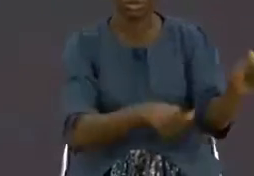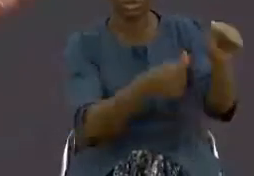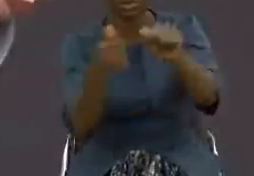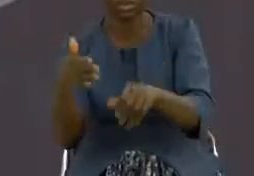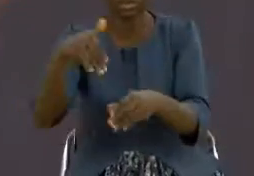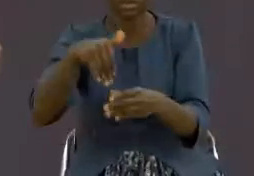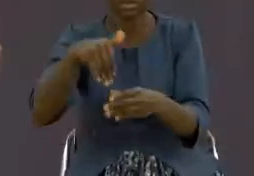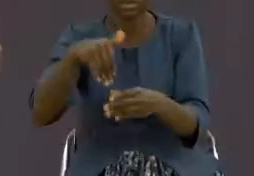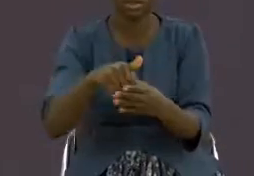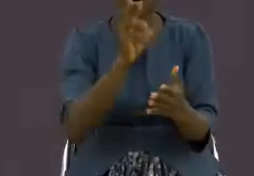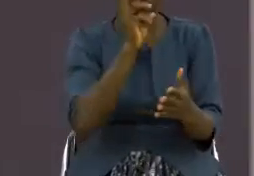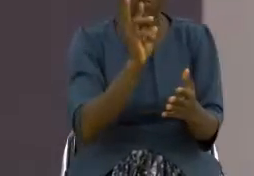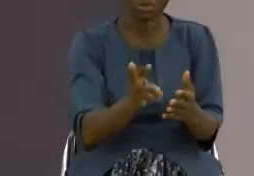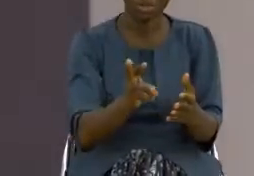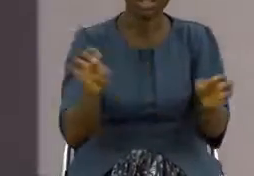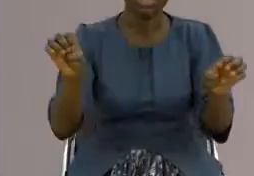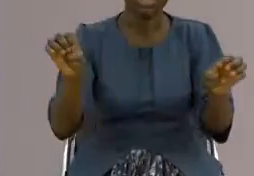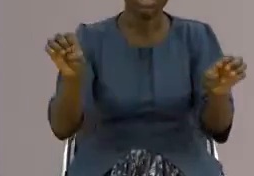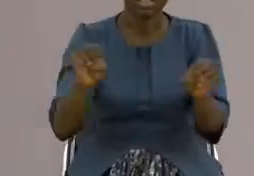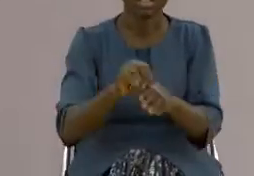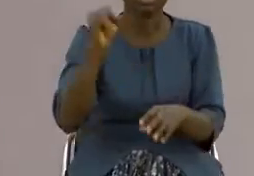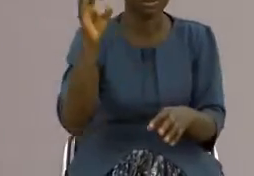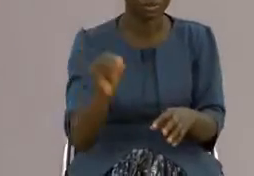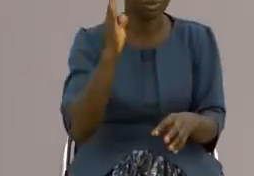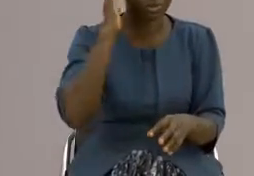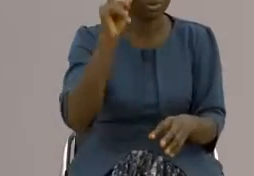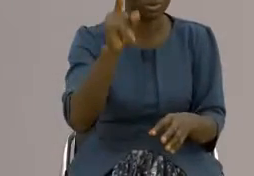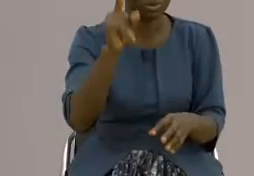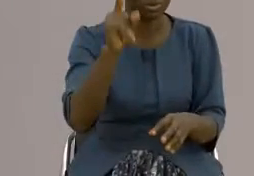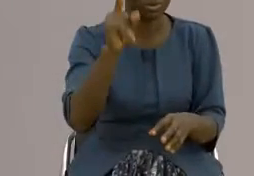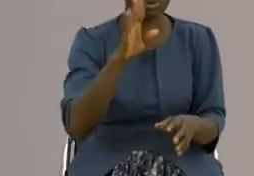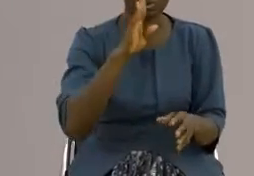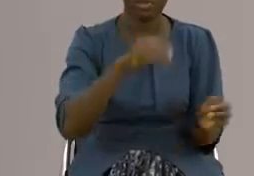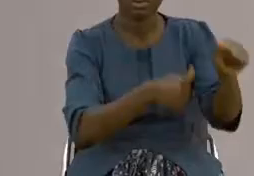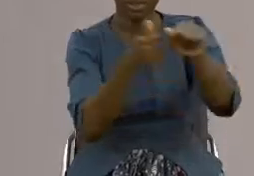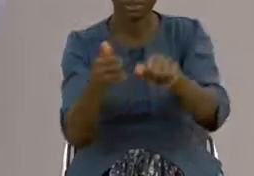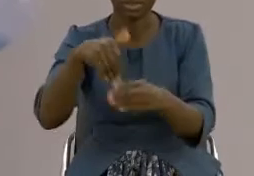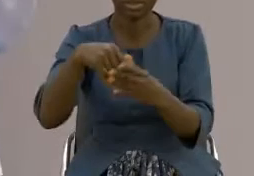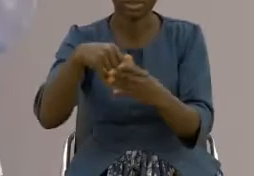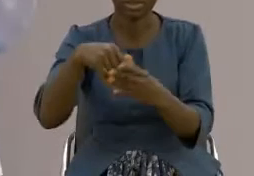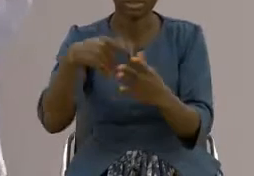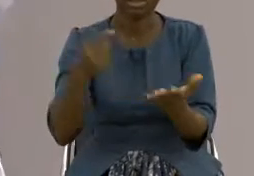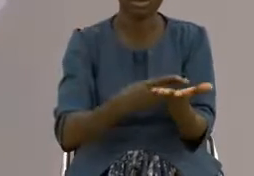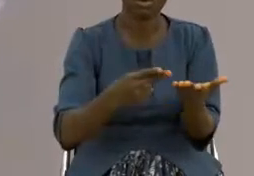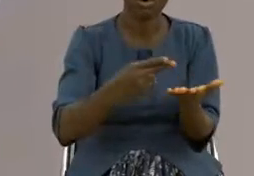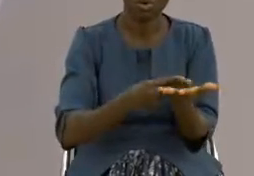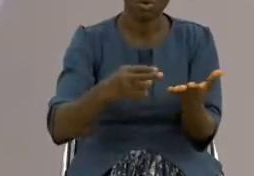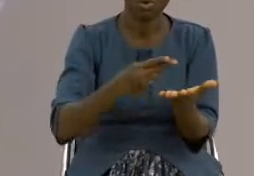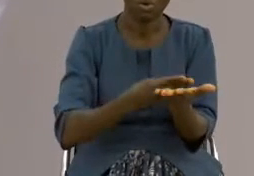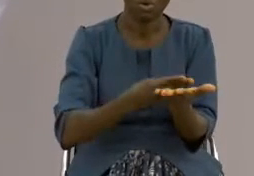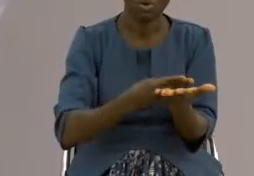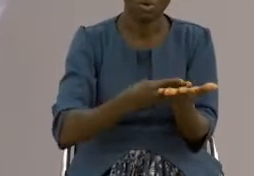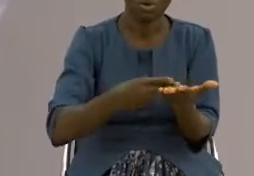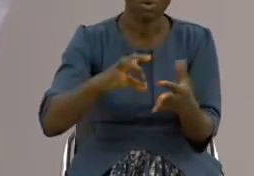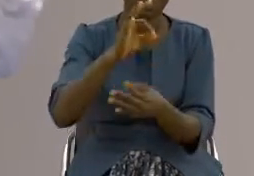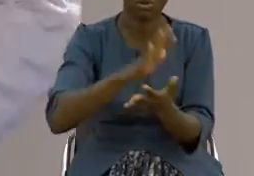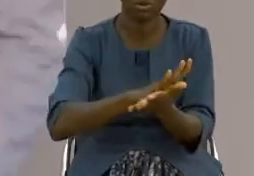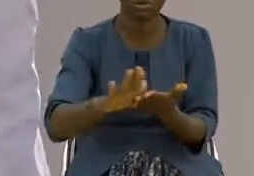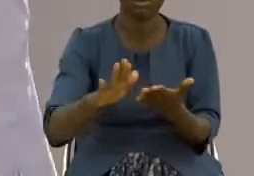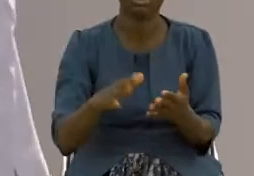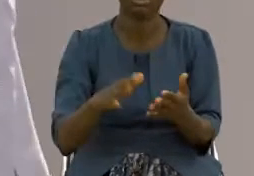be baptized in the Holy Ghost, and you shall receive power after that the Holy Ghost has come upon